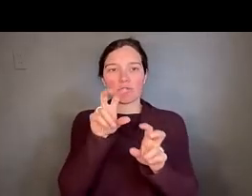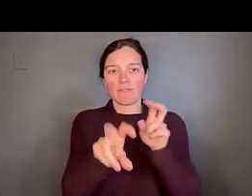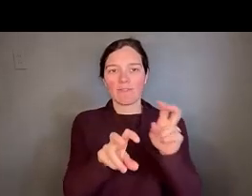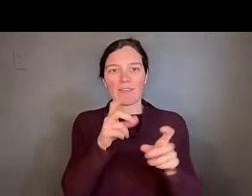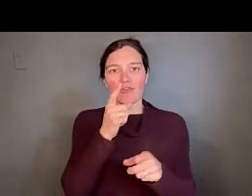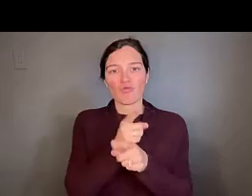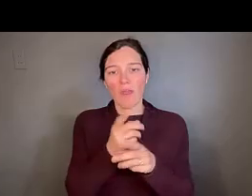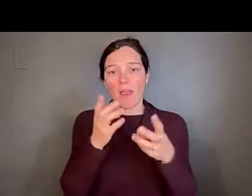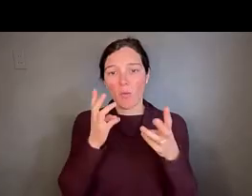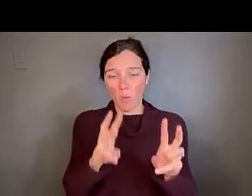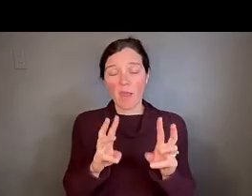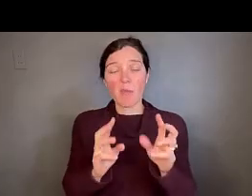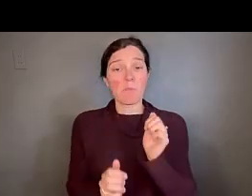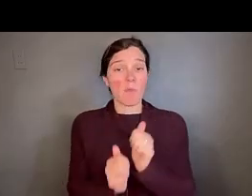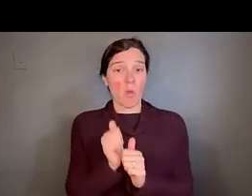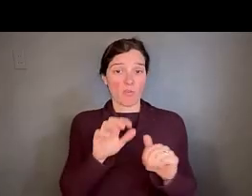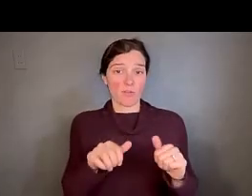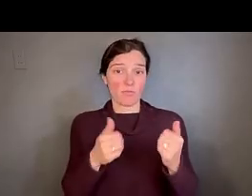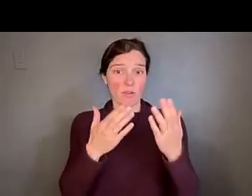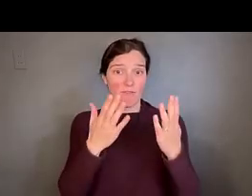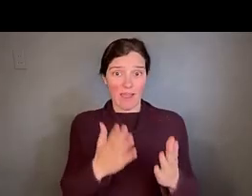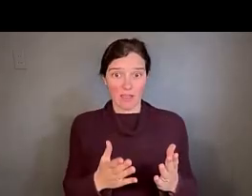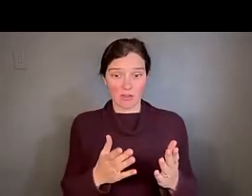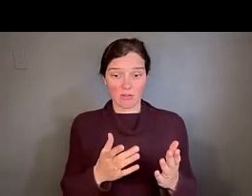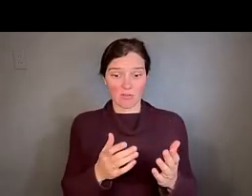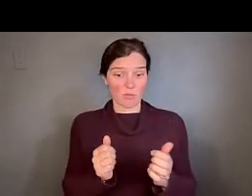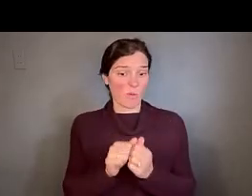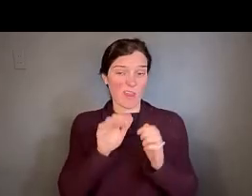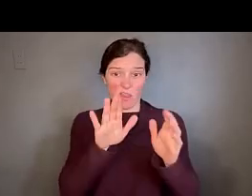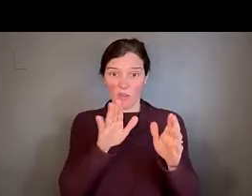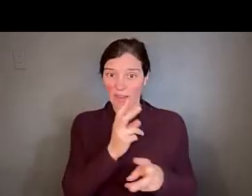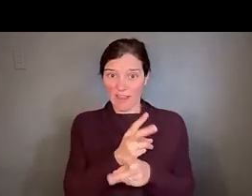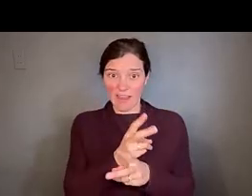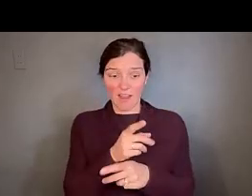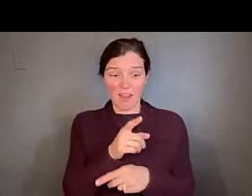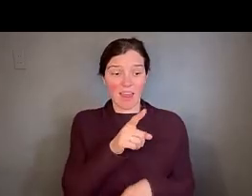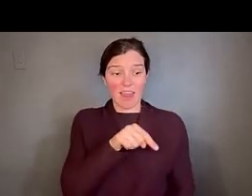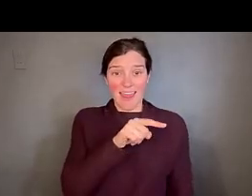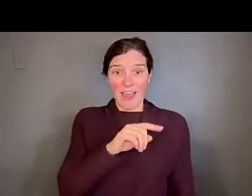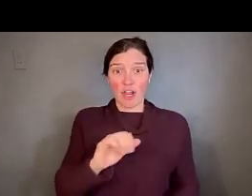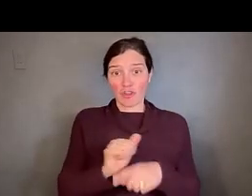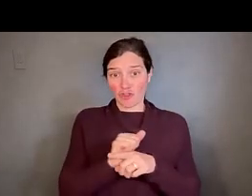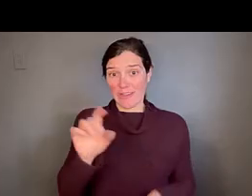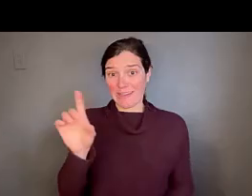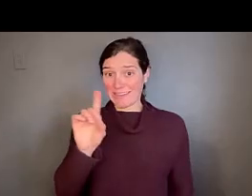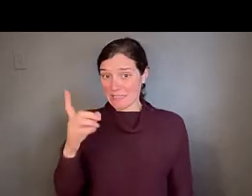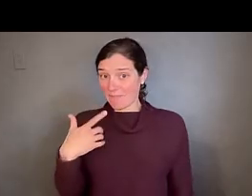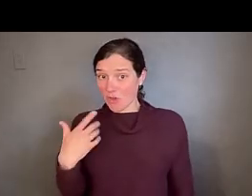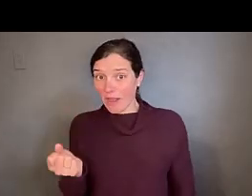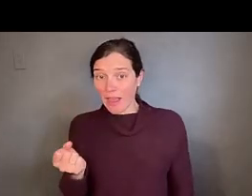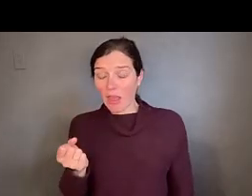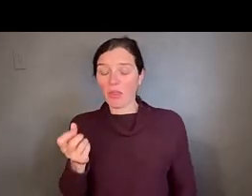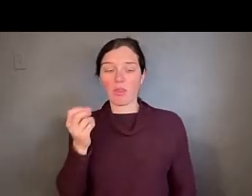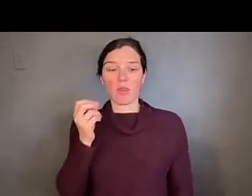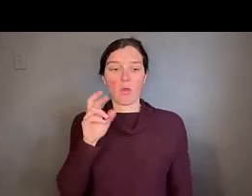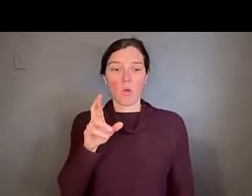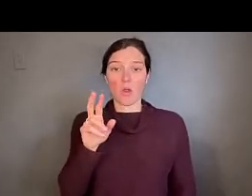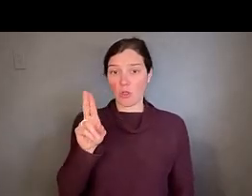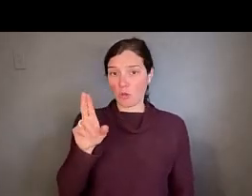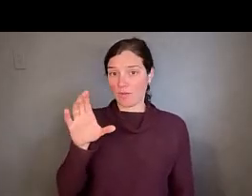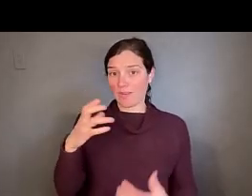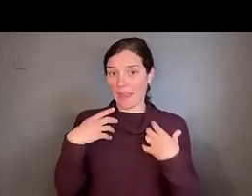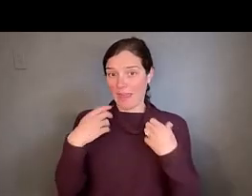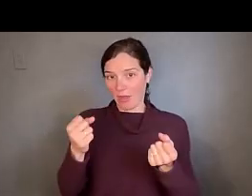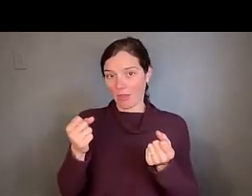way. Most of the providers that come and provide the great care are trained at Denver Health or UC